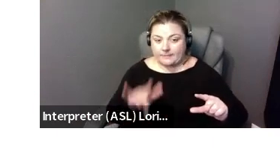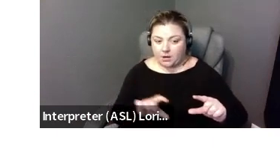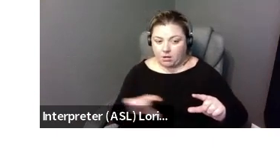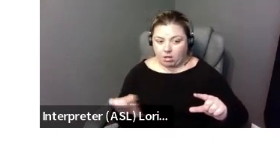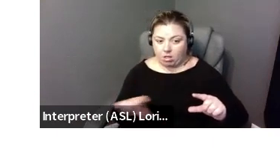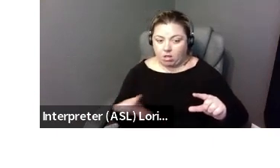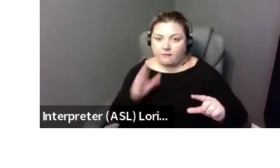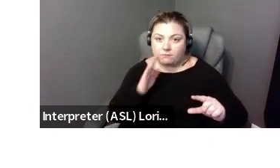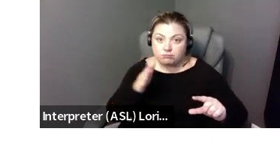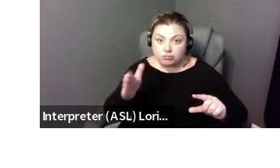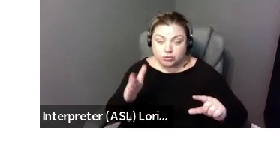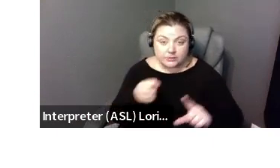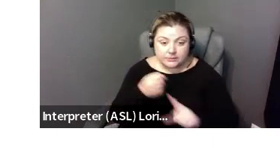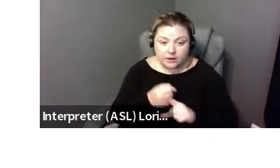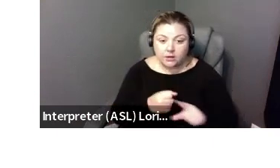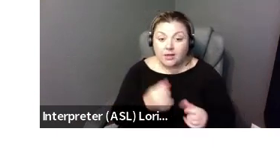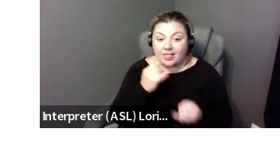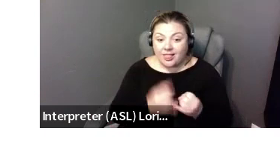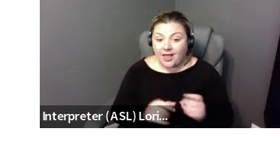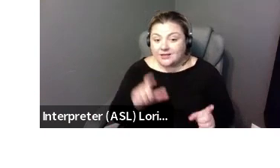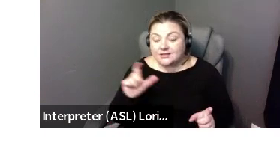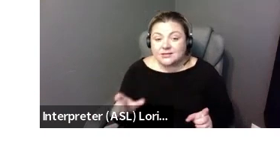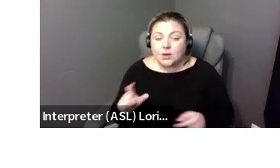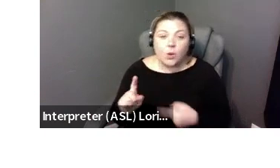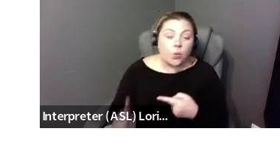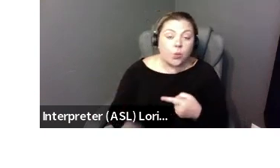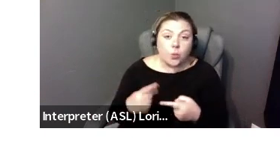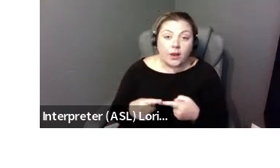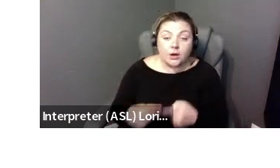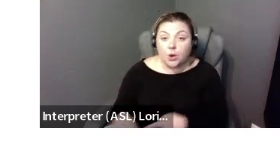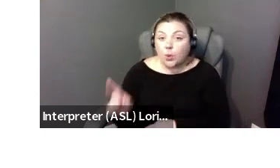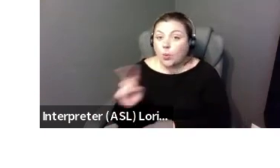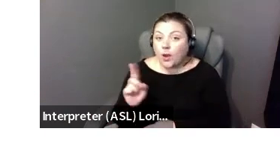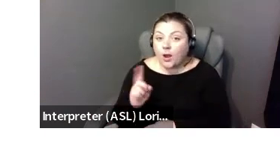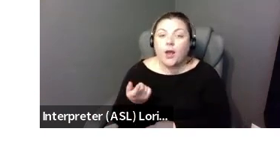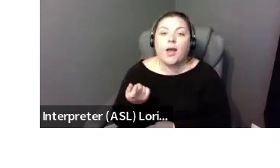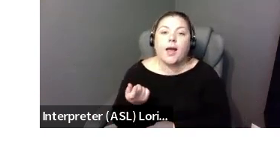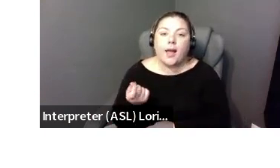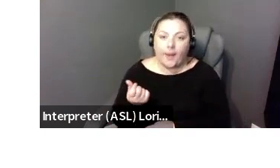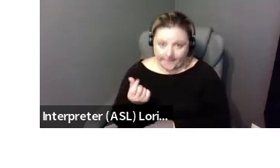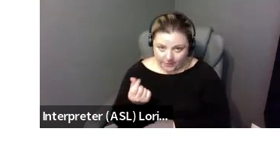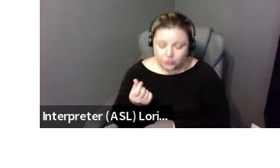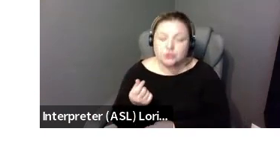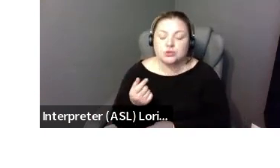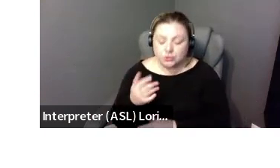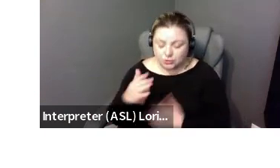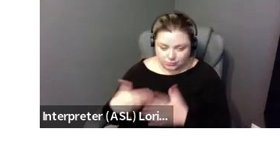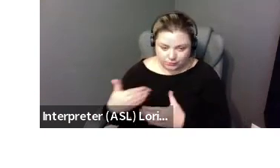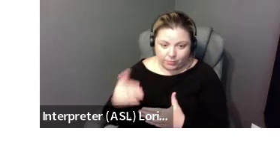component, the next is to define the when, why, and how much per the data governance and person consent